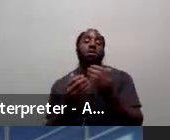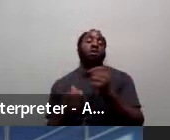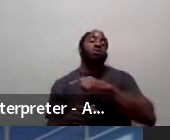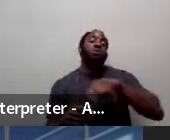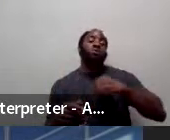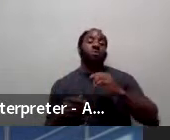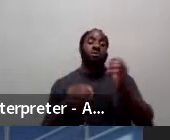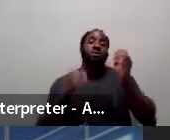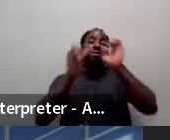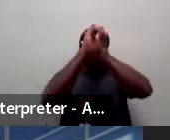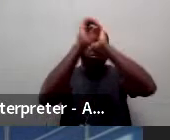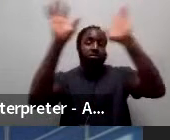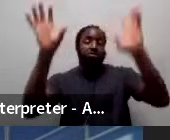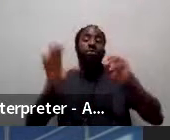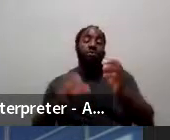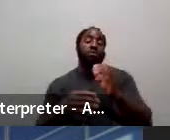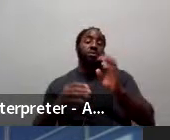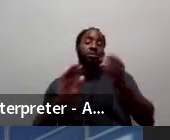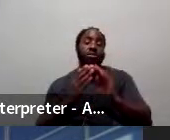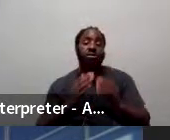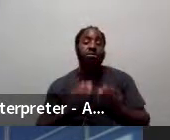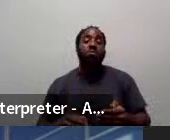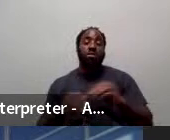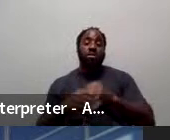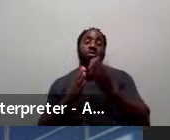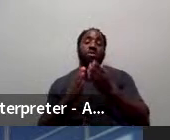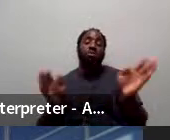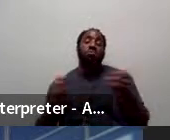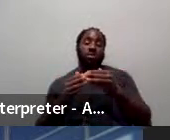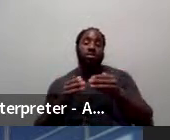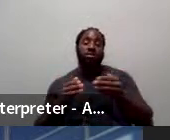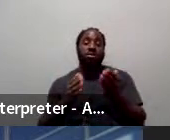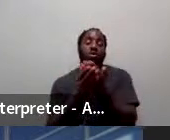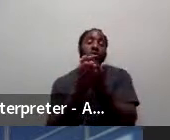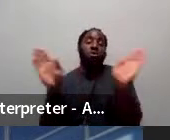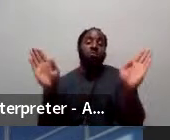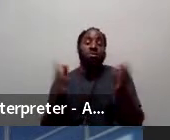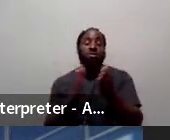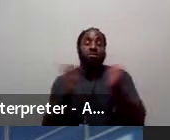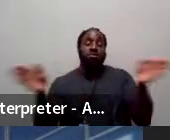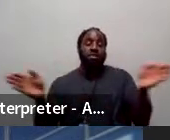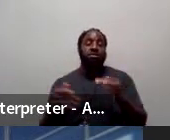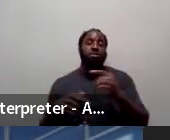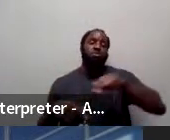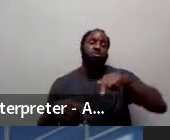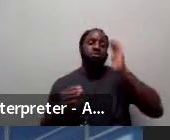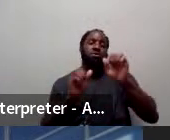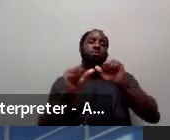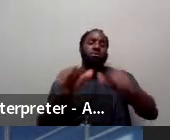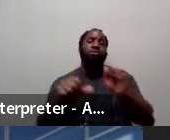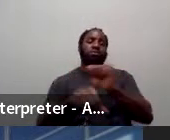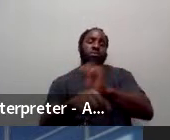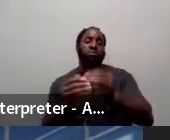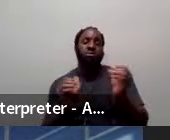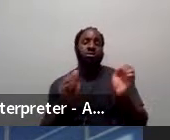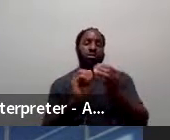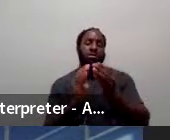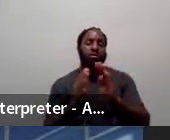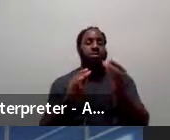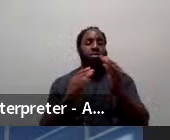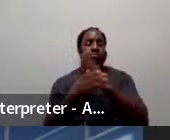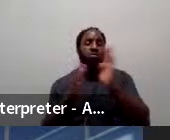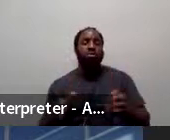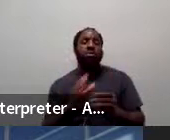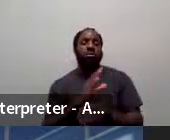could come together in the space. We look forward to working and continuing to work with the community, agency partners, and area